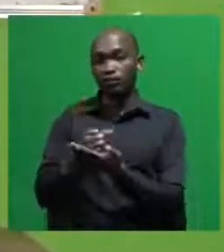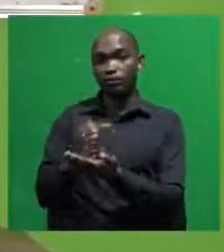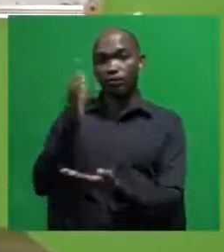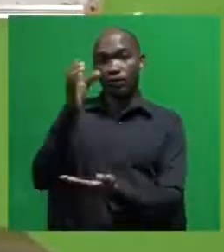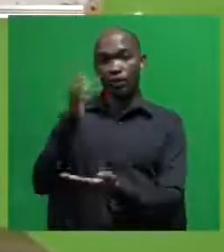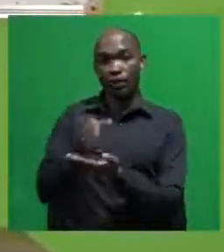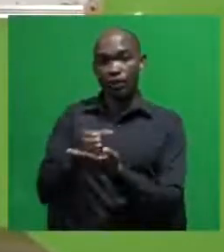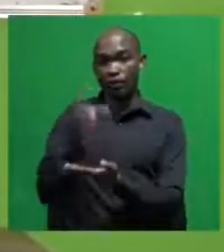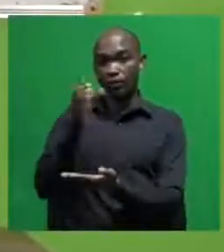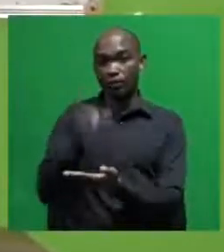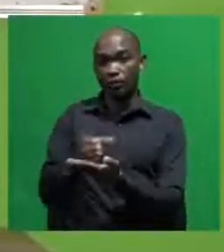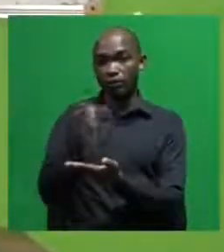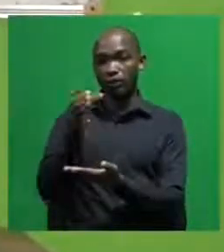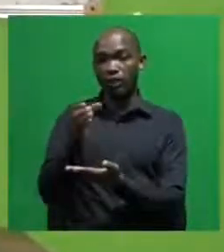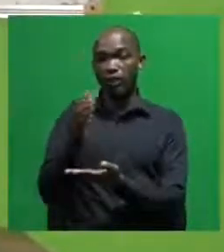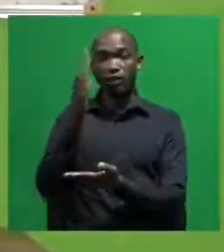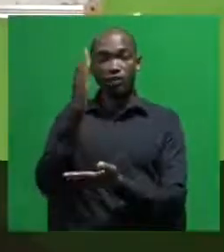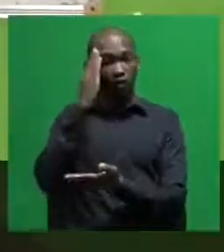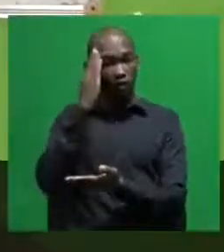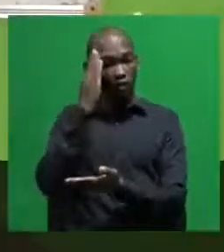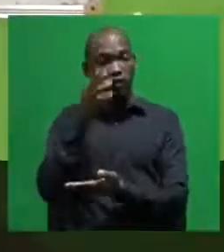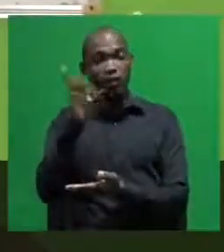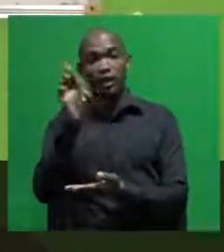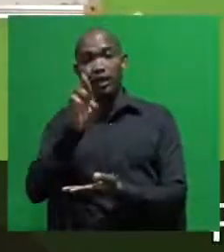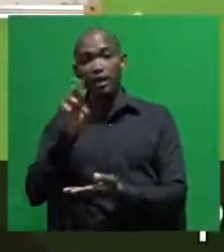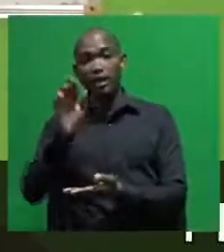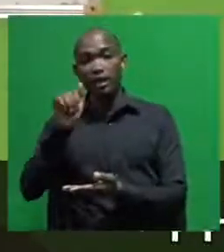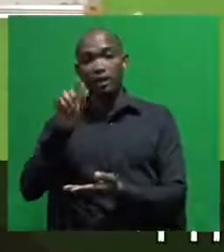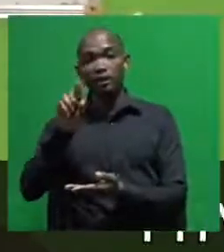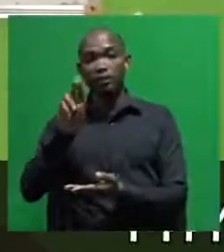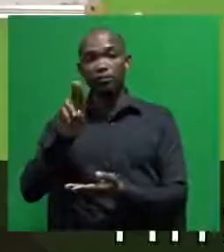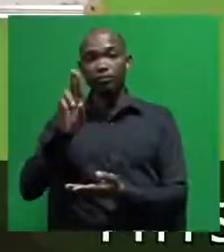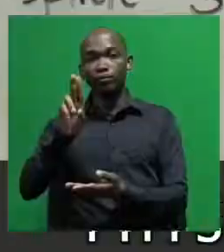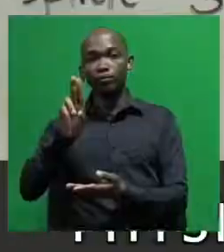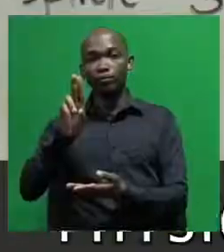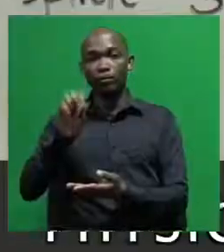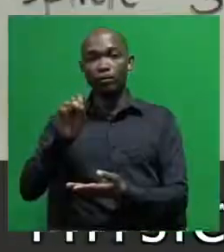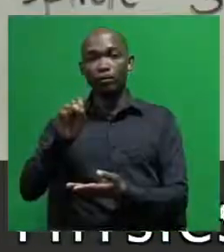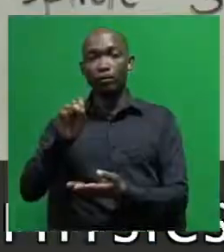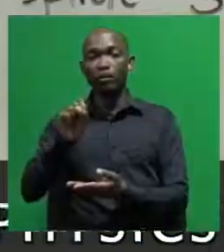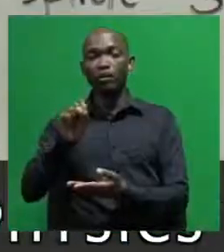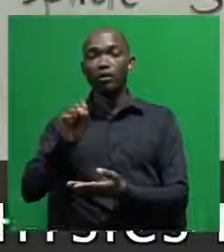object? If you know the radius, you know the height.